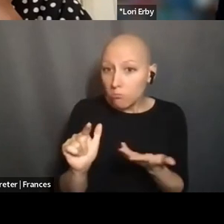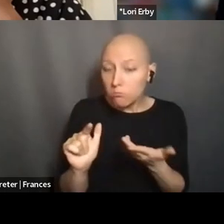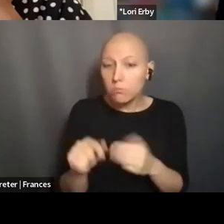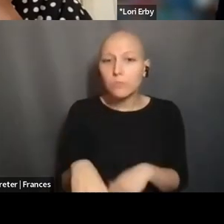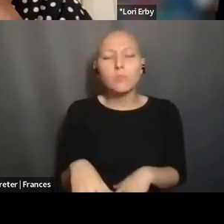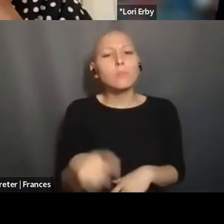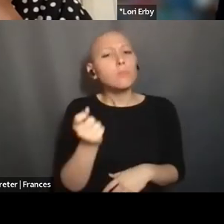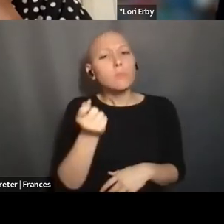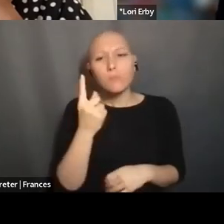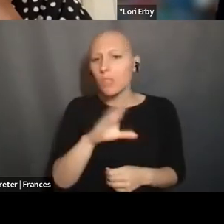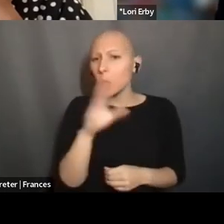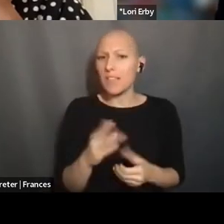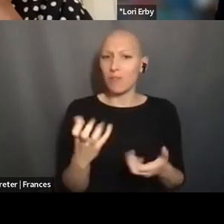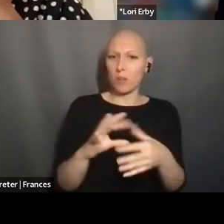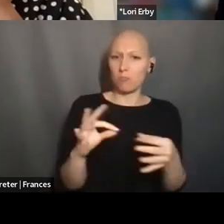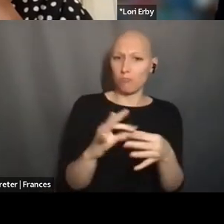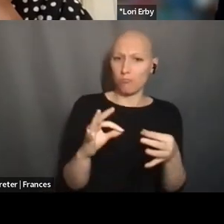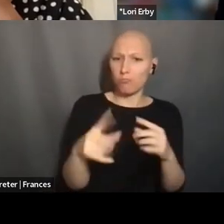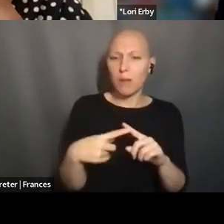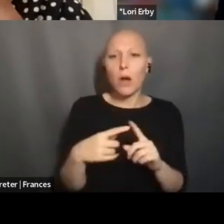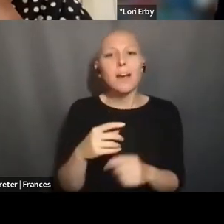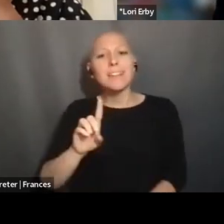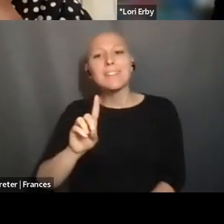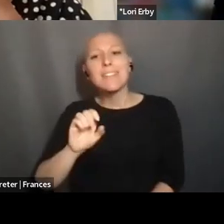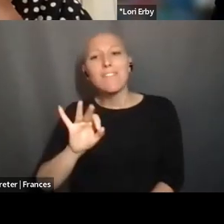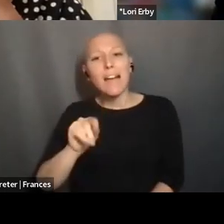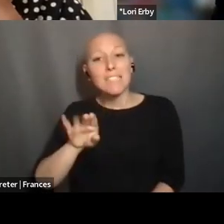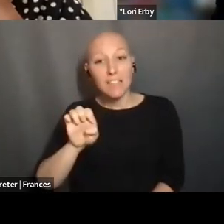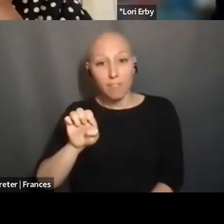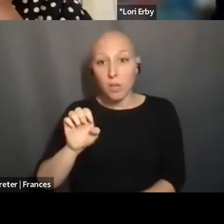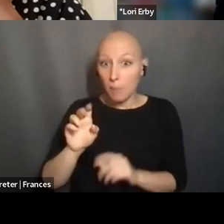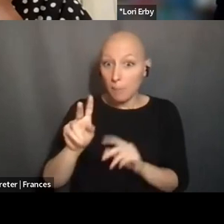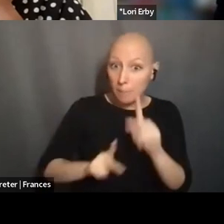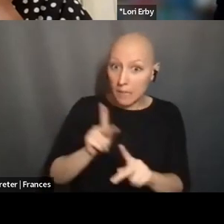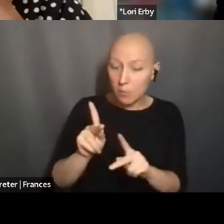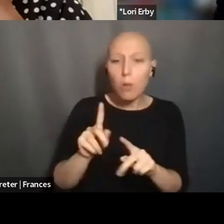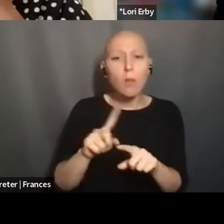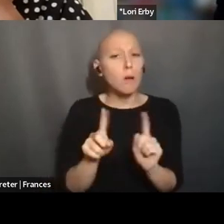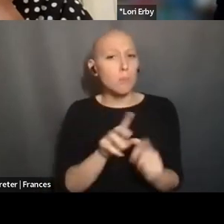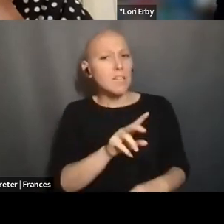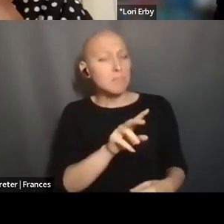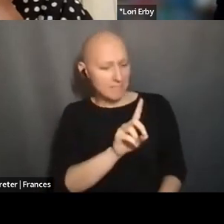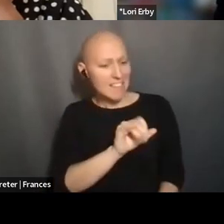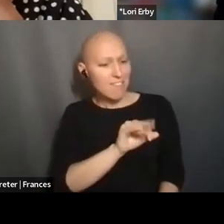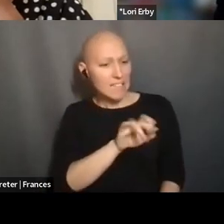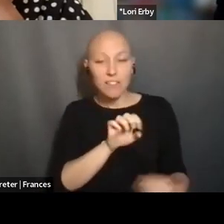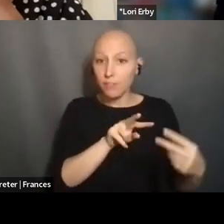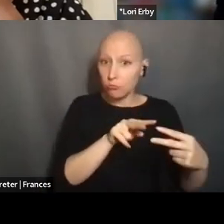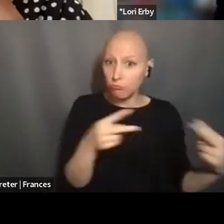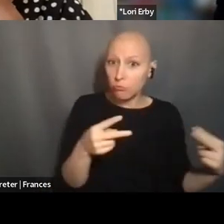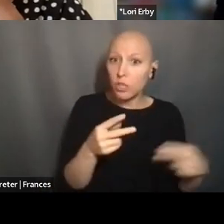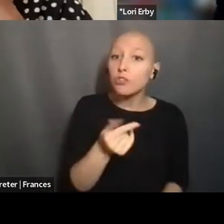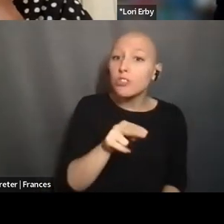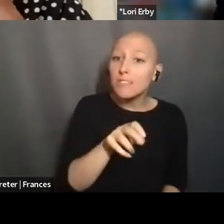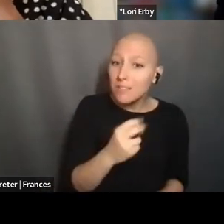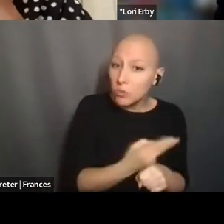about defective human beings. So what do we use? A mutation, an extra chromosome, or genetic difference, as Lori tried to teach